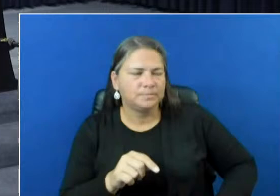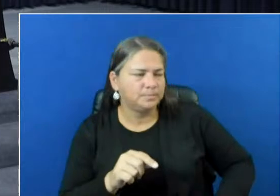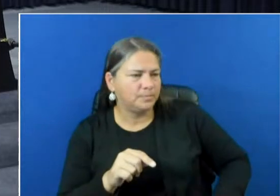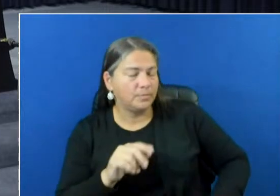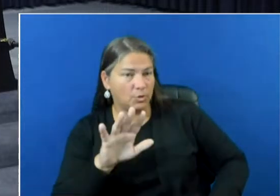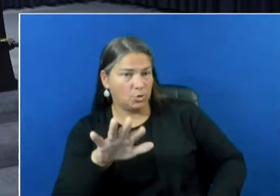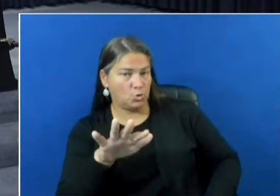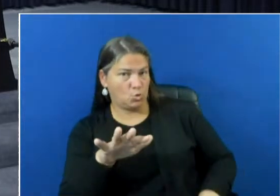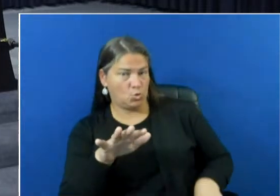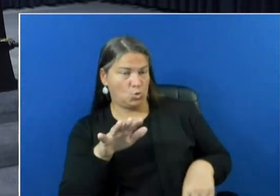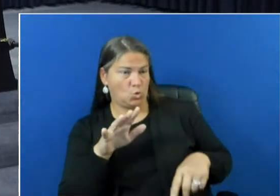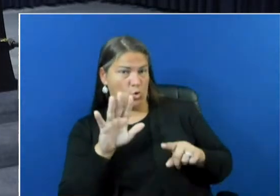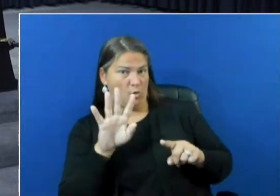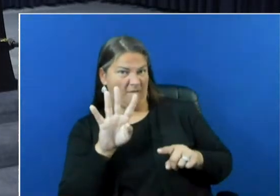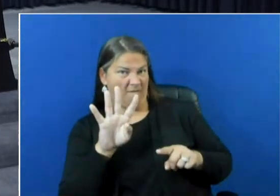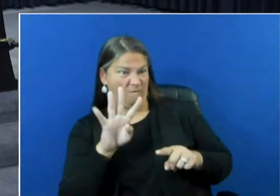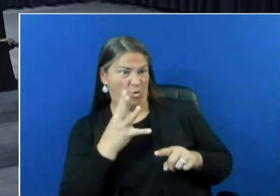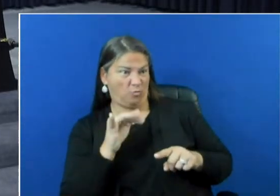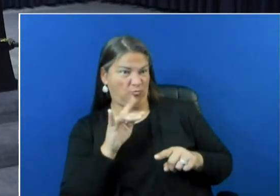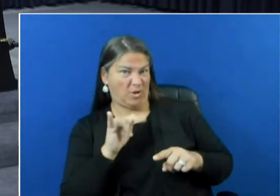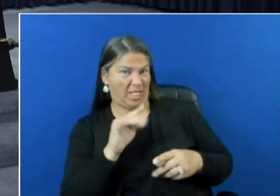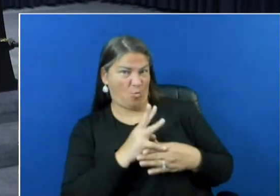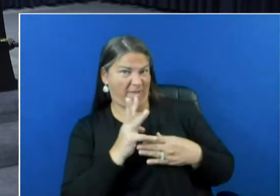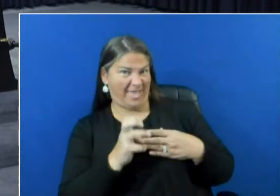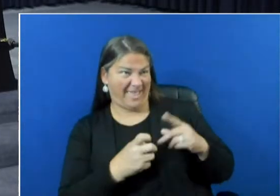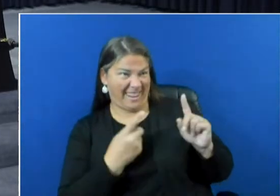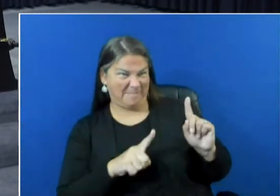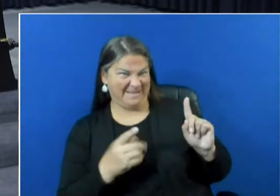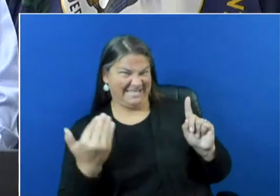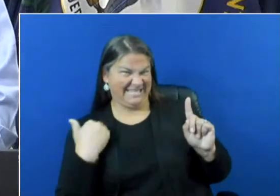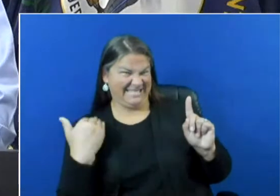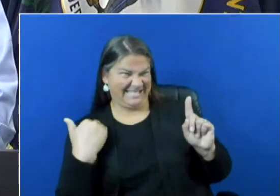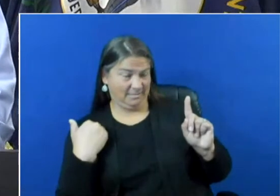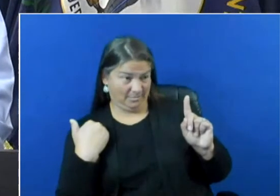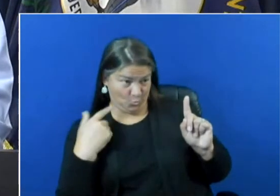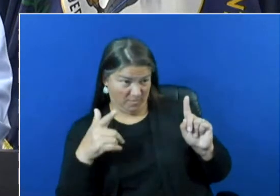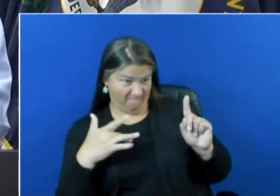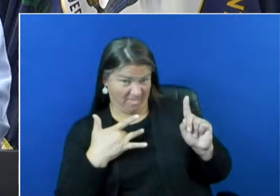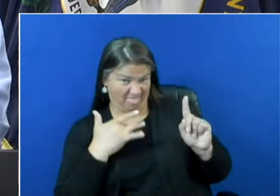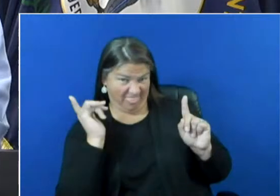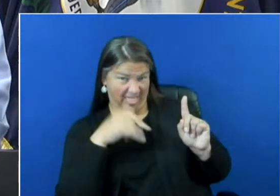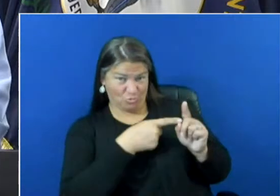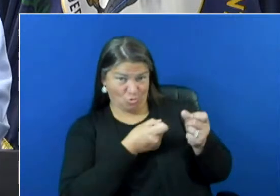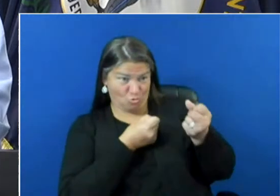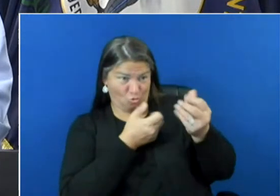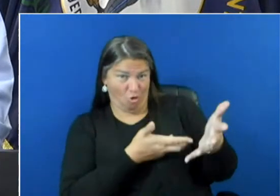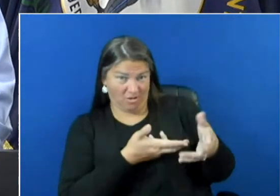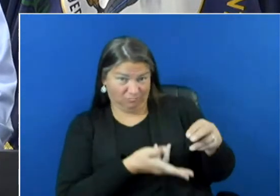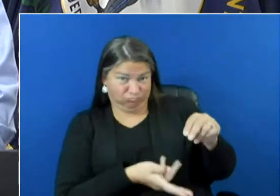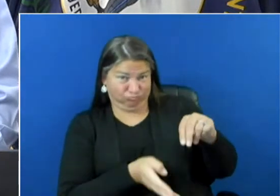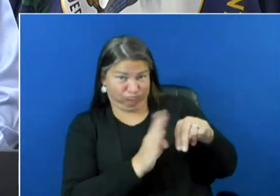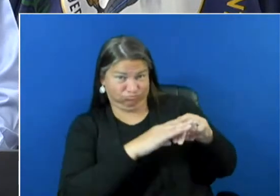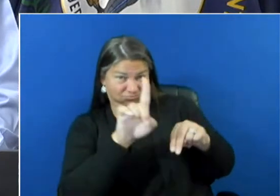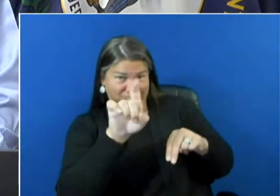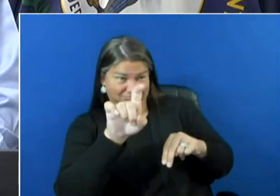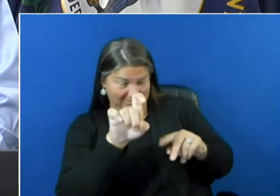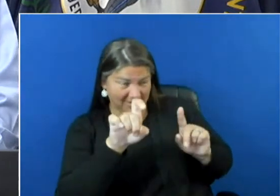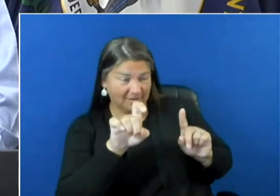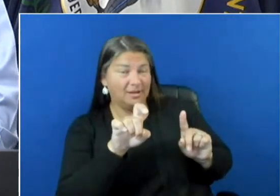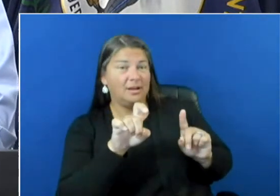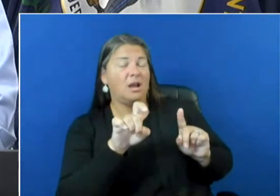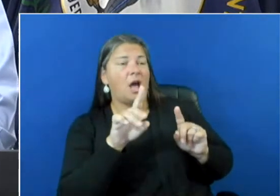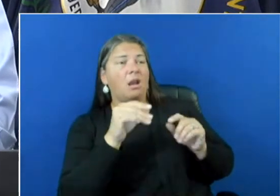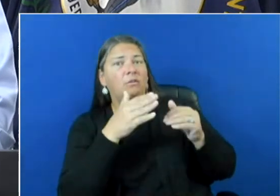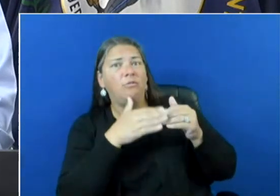July weekend. How much of a role do you think that has played in the escalation of cases, and what does that mean moving forward, future events,